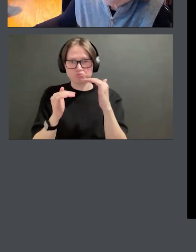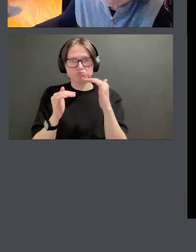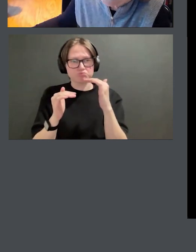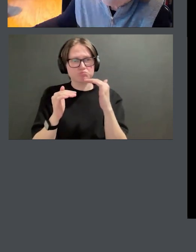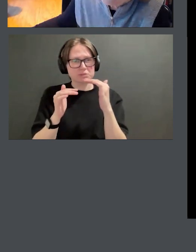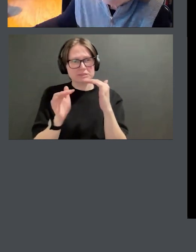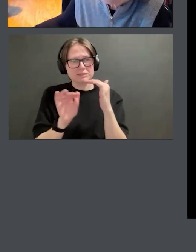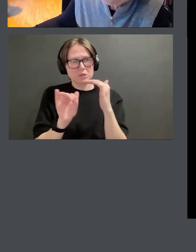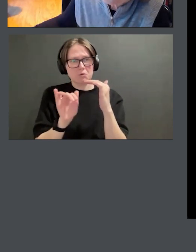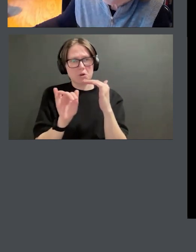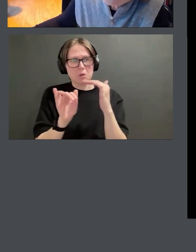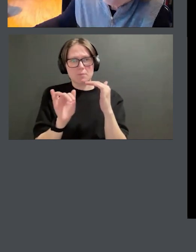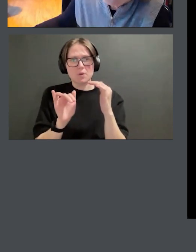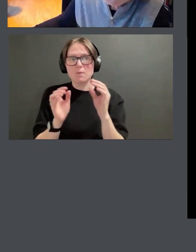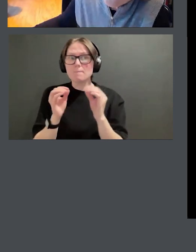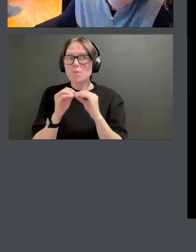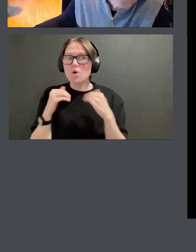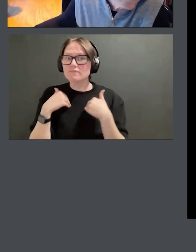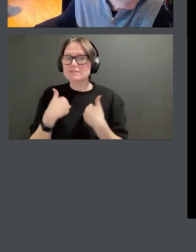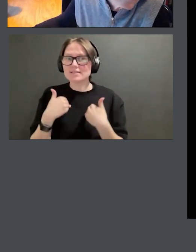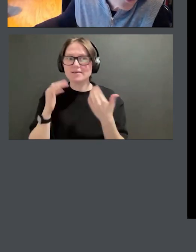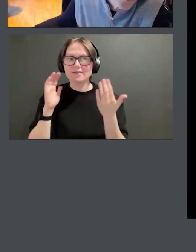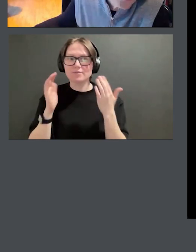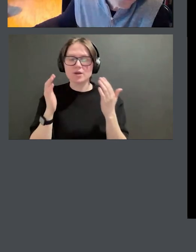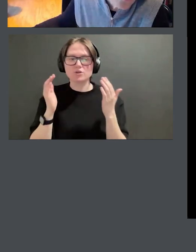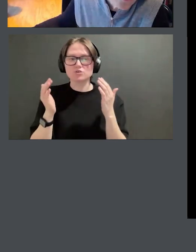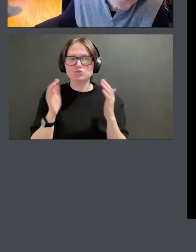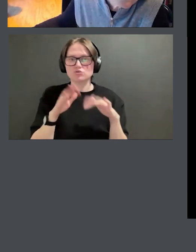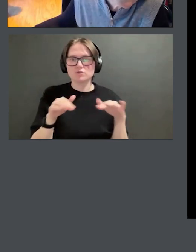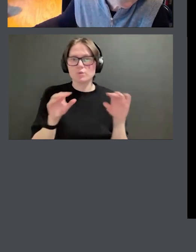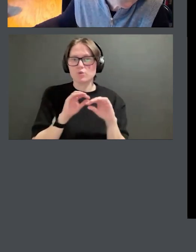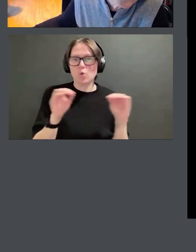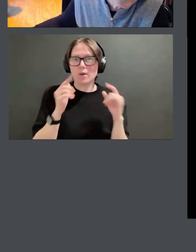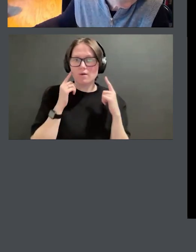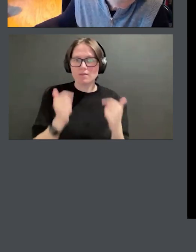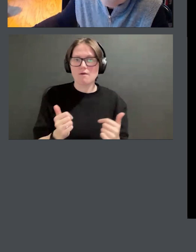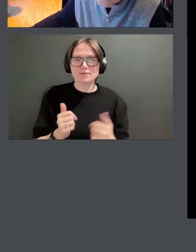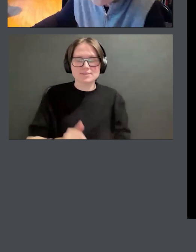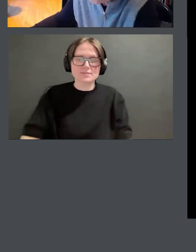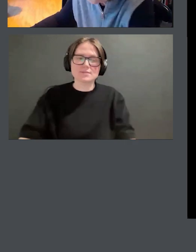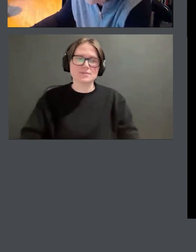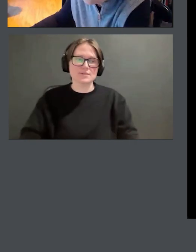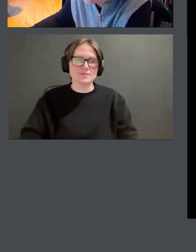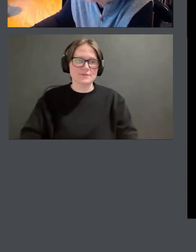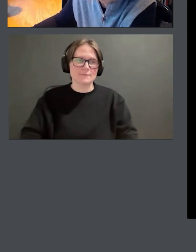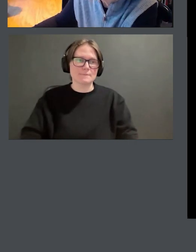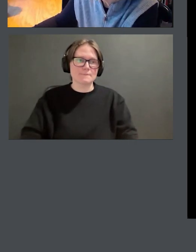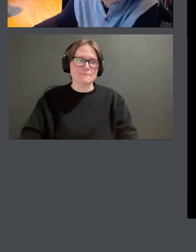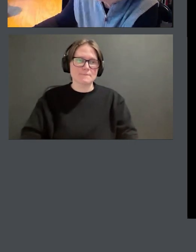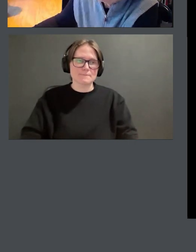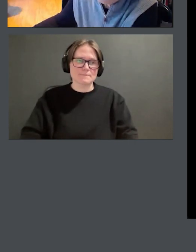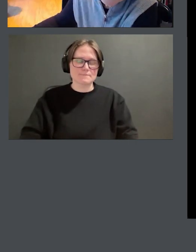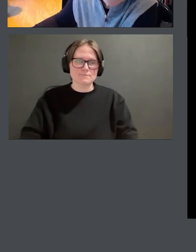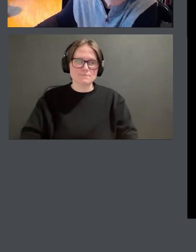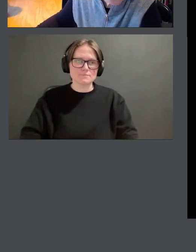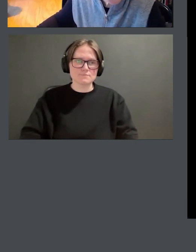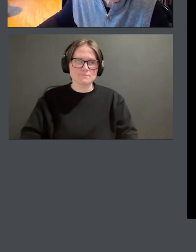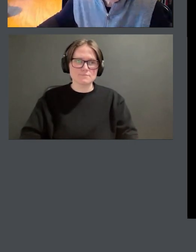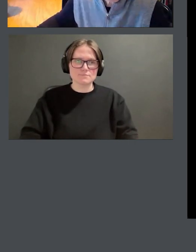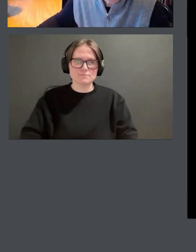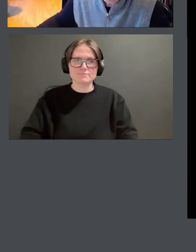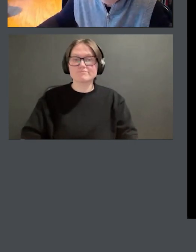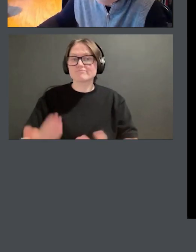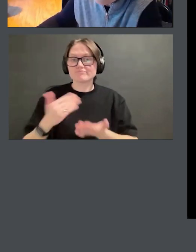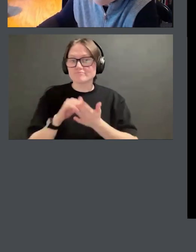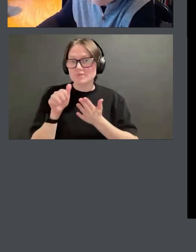more fatigue than children who had no hearing loss. So again, another piece of the puzzle